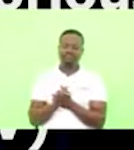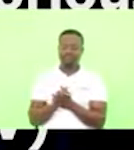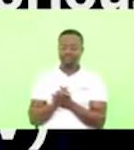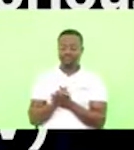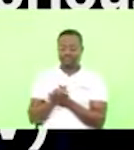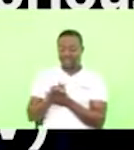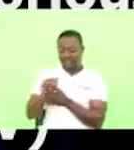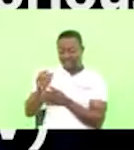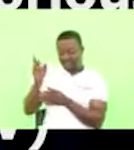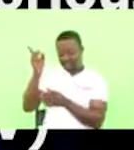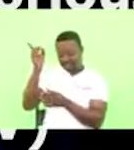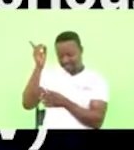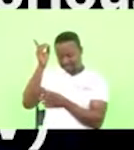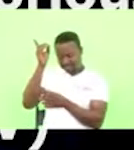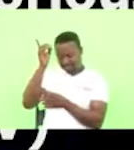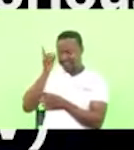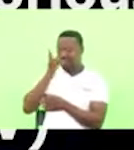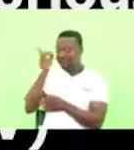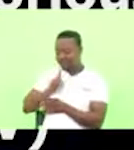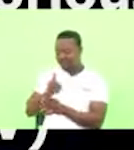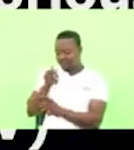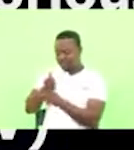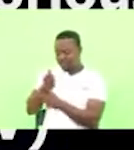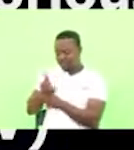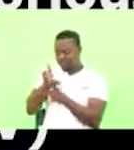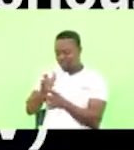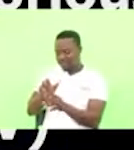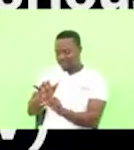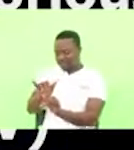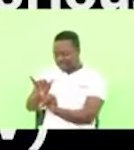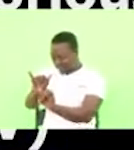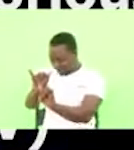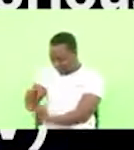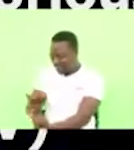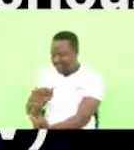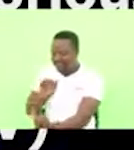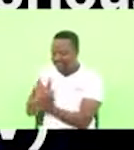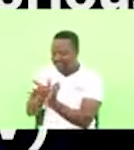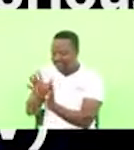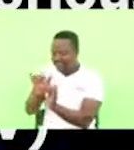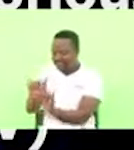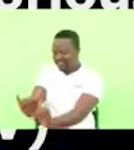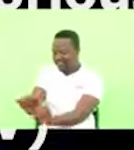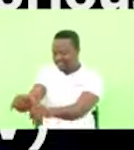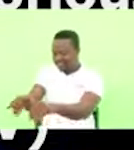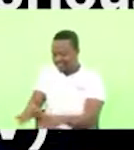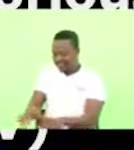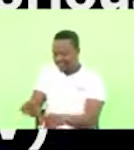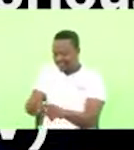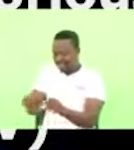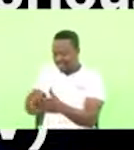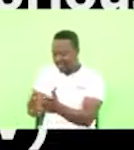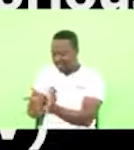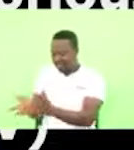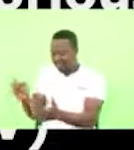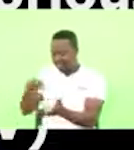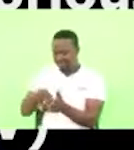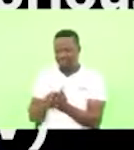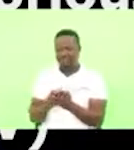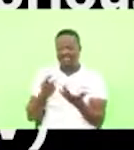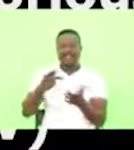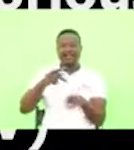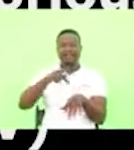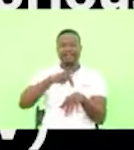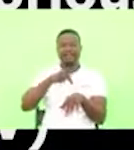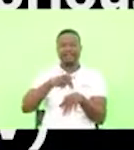keep him in the grave. How could he rise? Now, this is Paul. I pray that the eyes